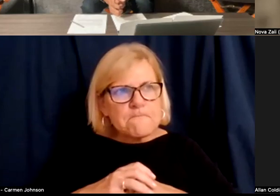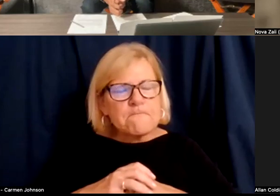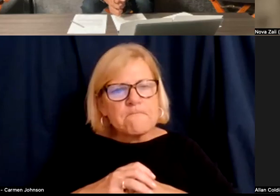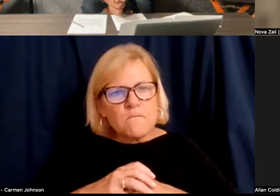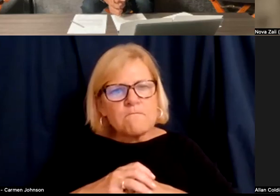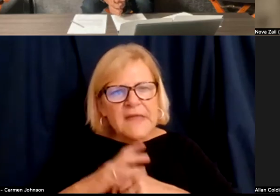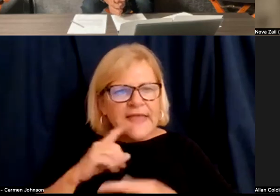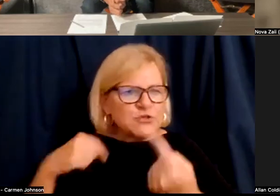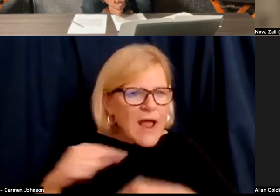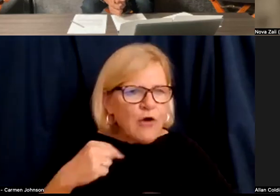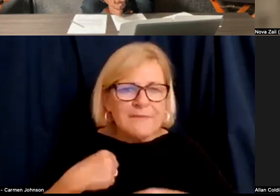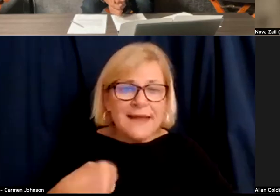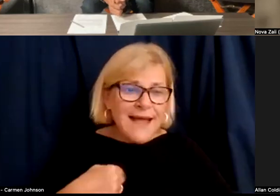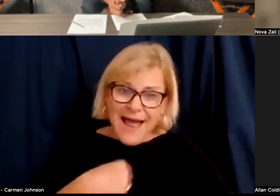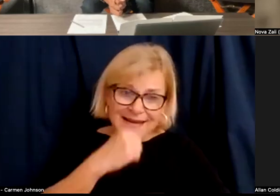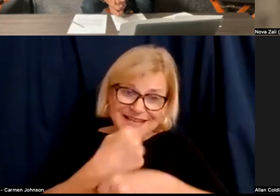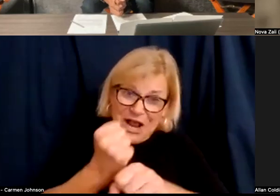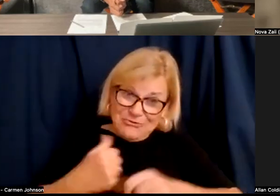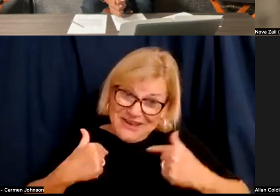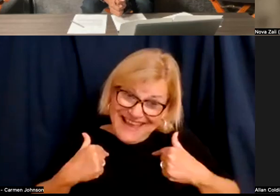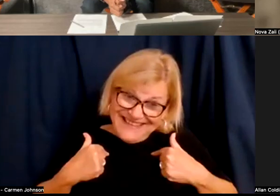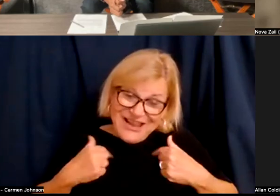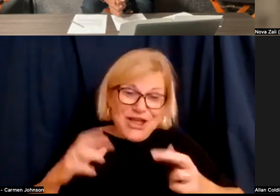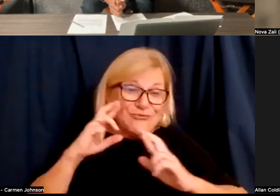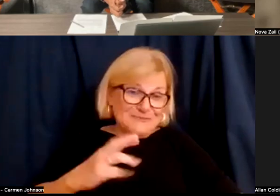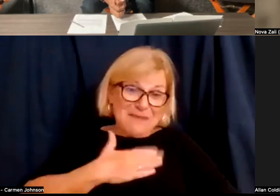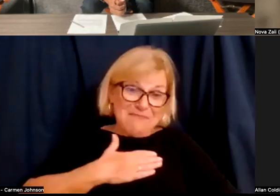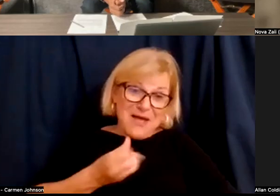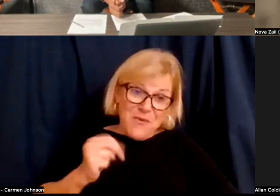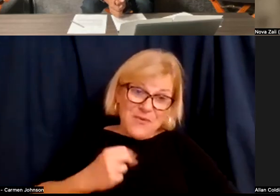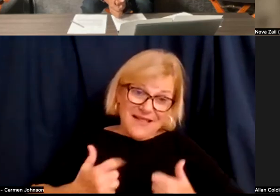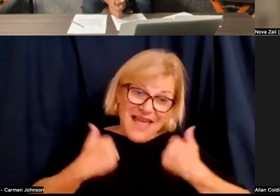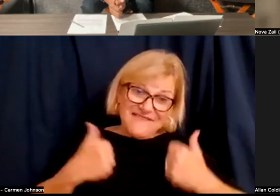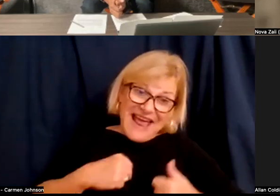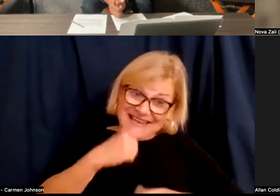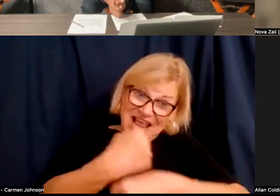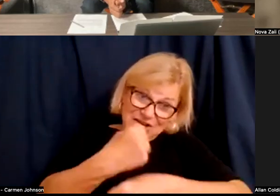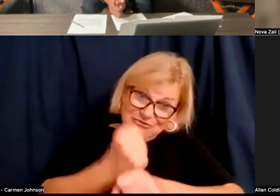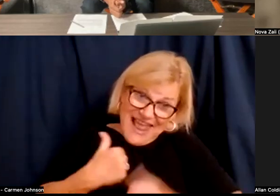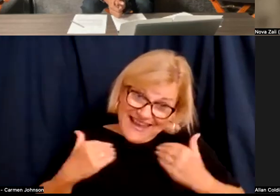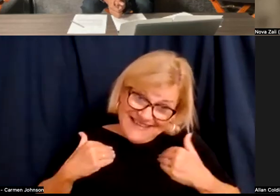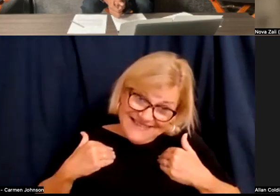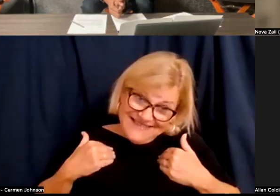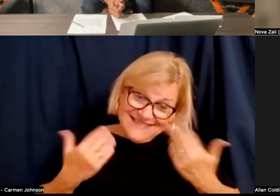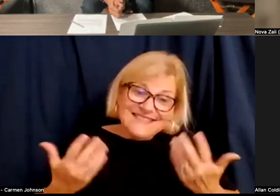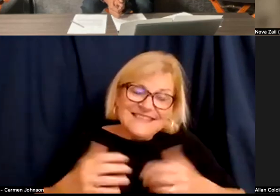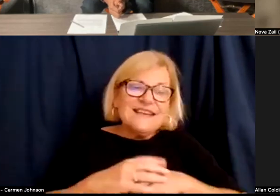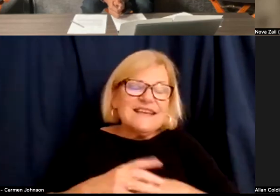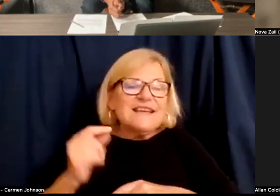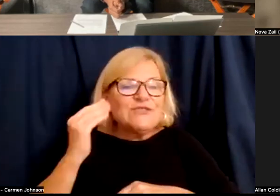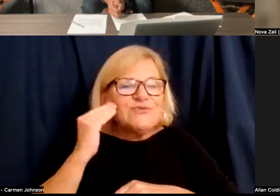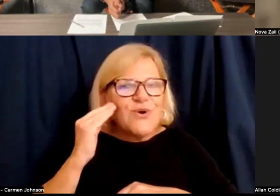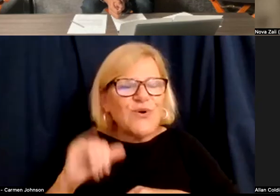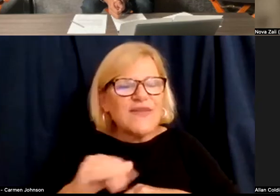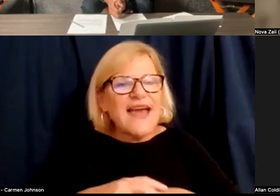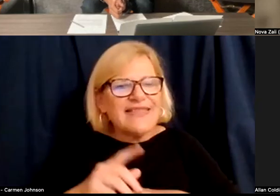that's around me that I did not create, and to respect my own life that I did not create, and to know that